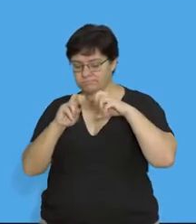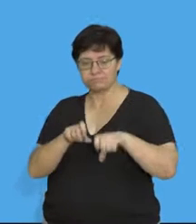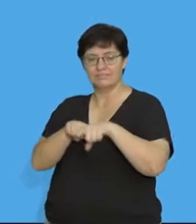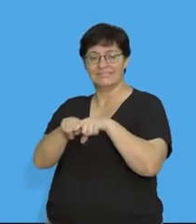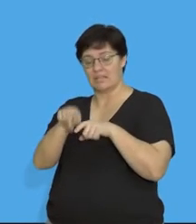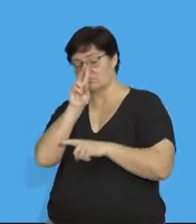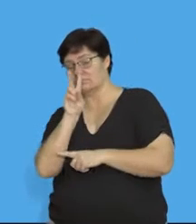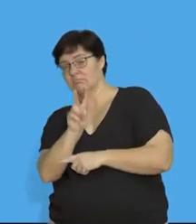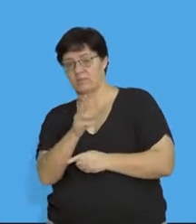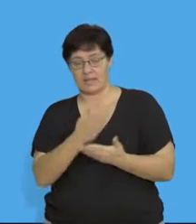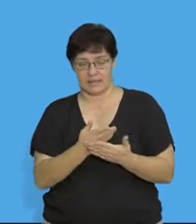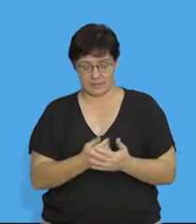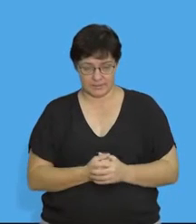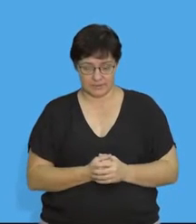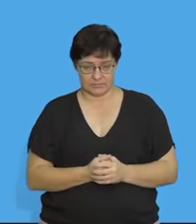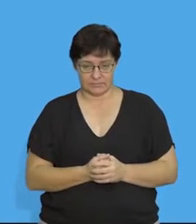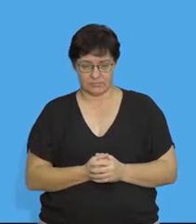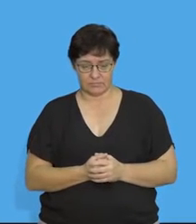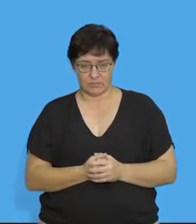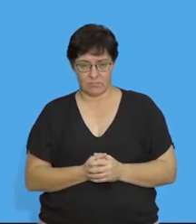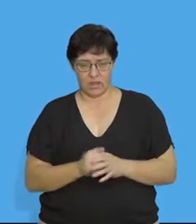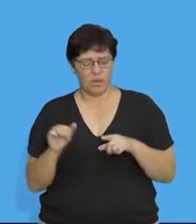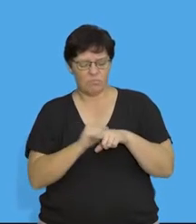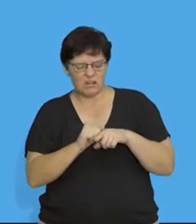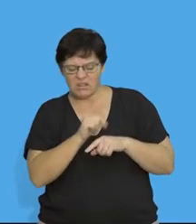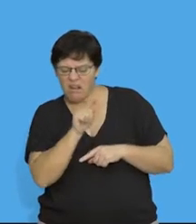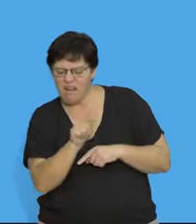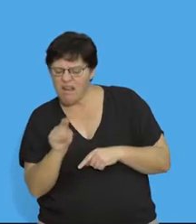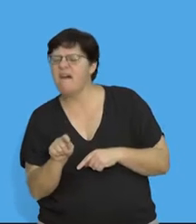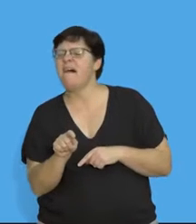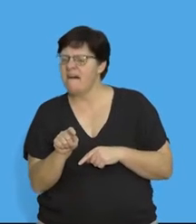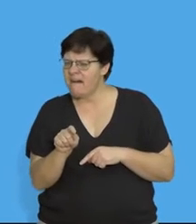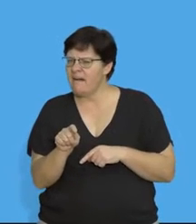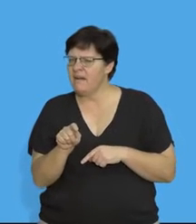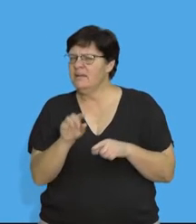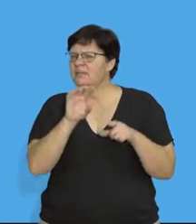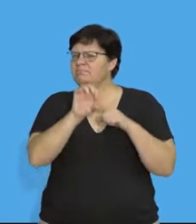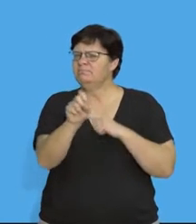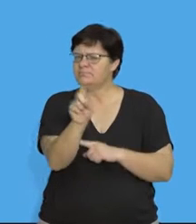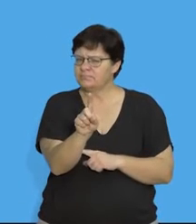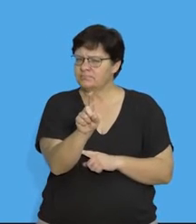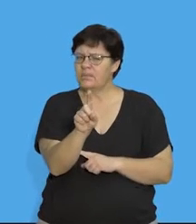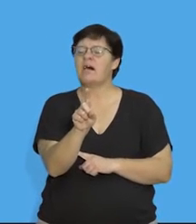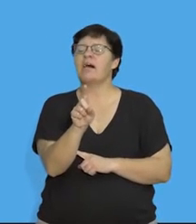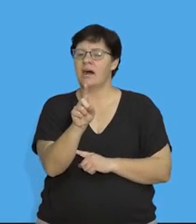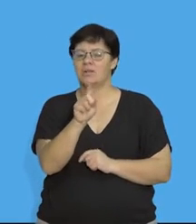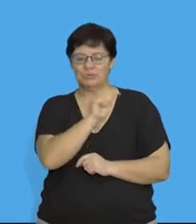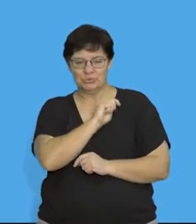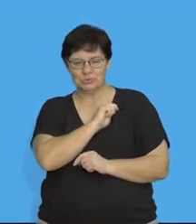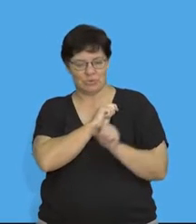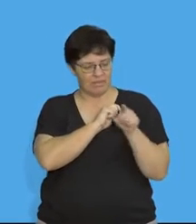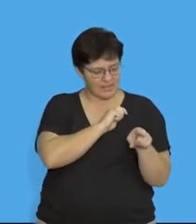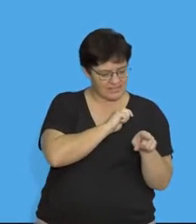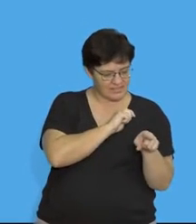so the aim of a practical investigation is really to find out how we can relate